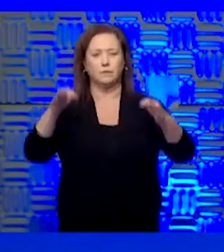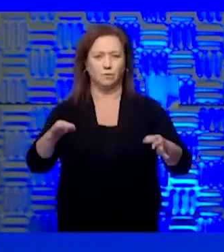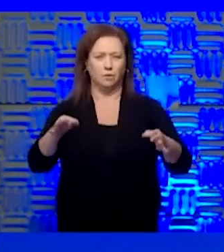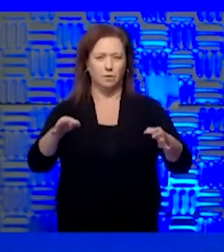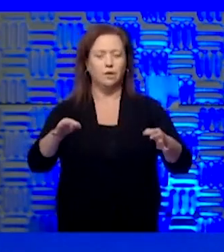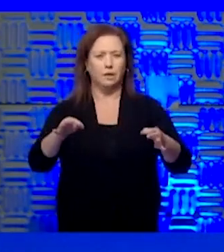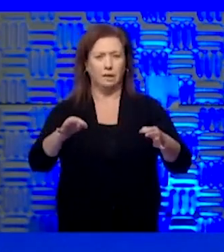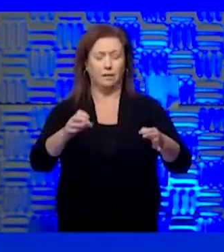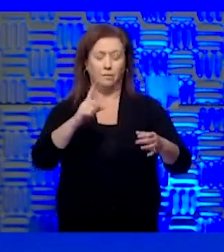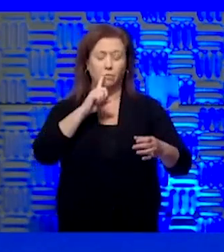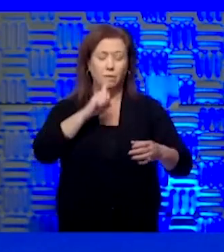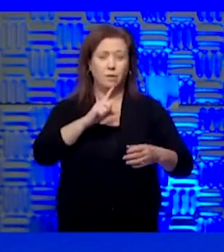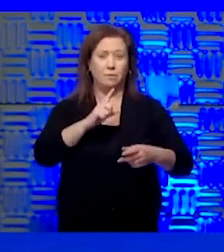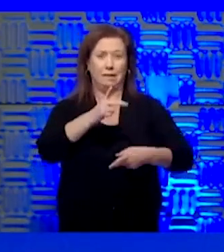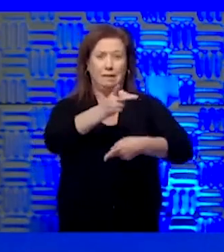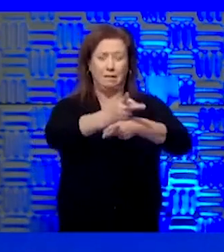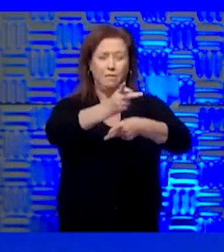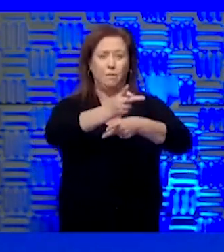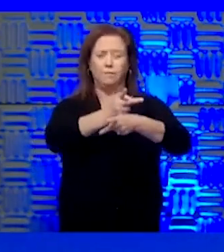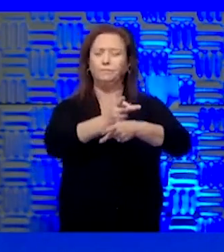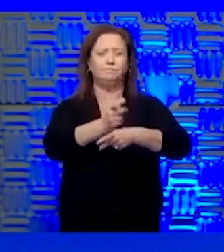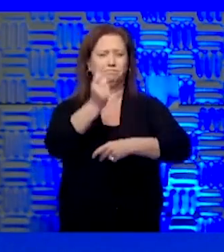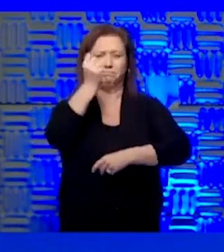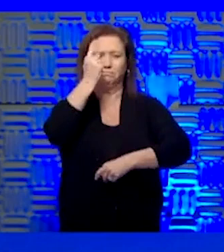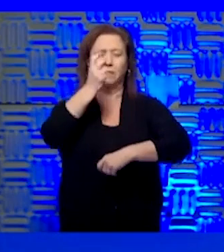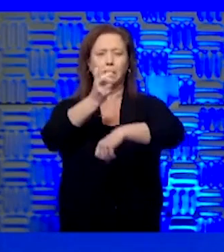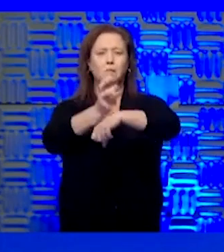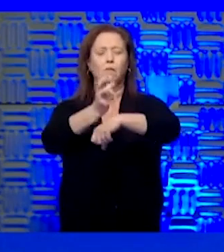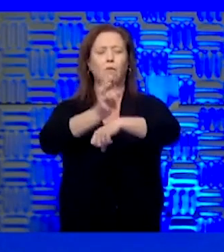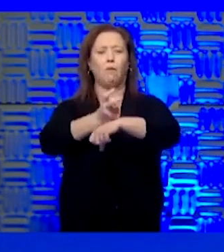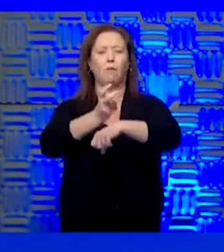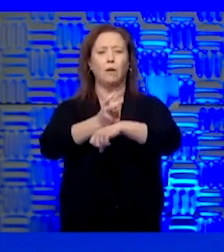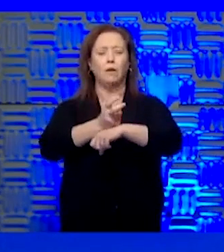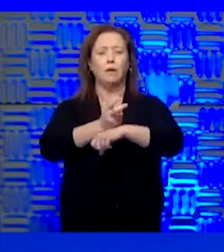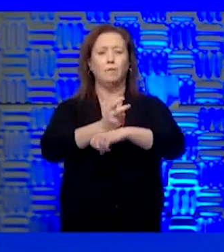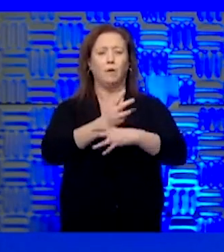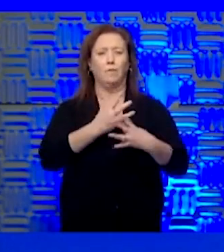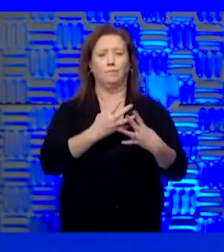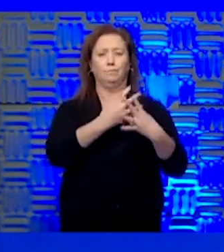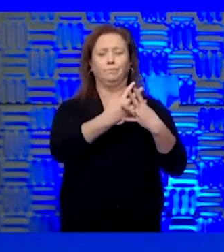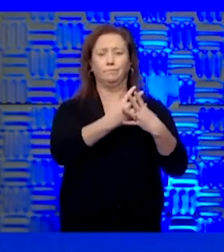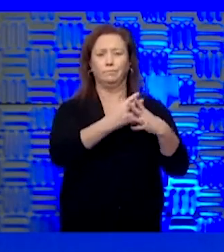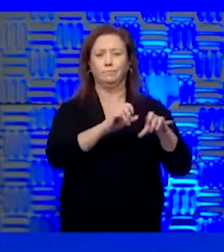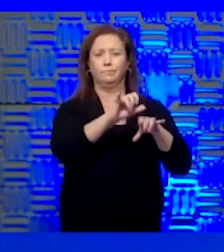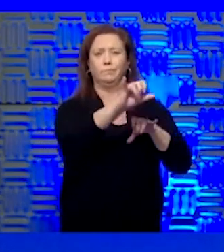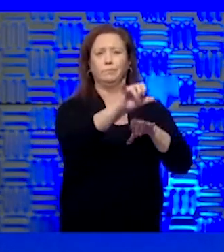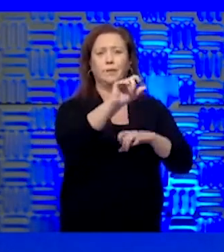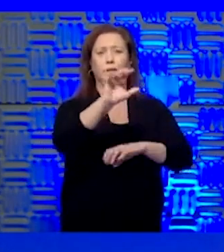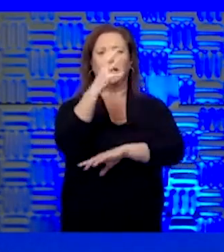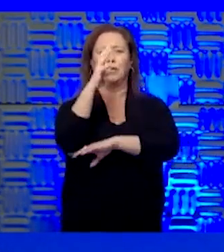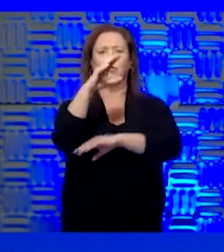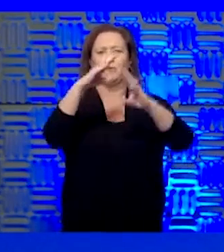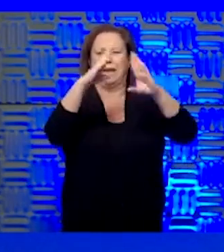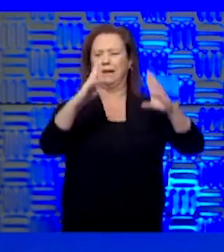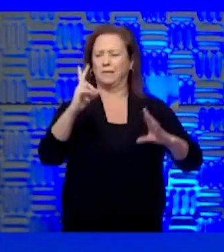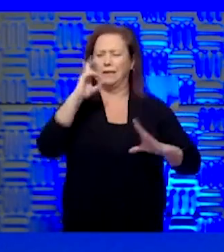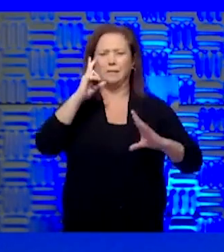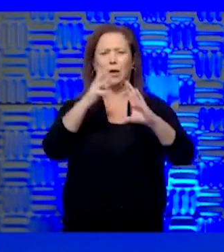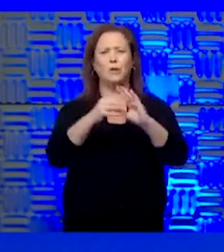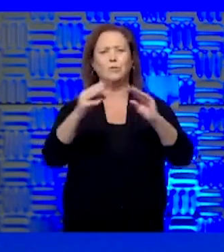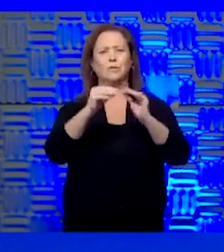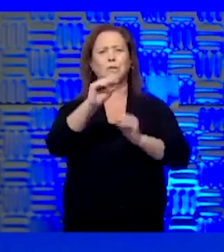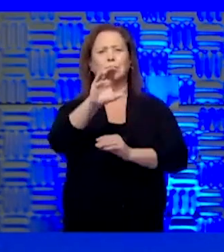how careful are you. It's hard though. It's hard if you have to either shelter away in a treehouse. I think I saw a story about that